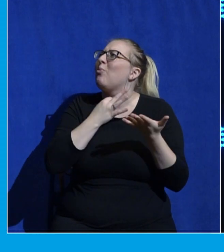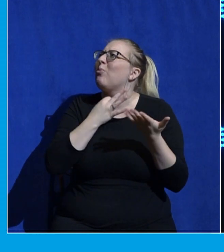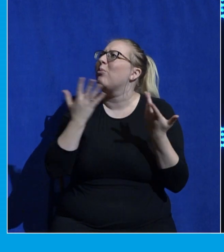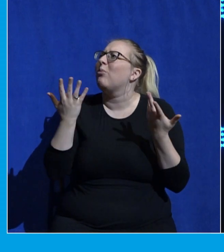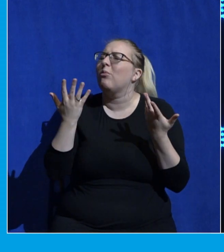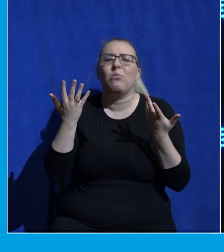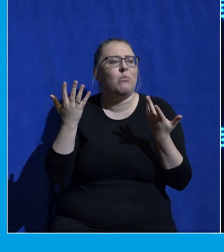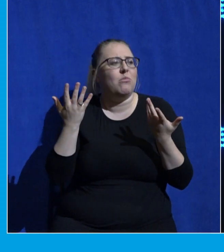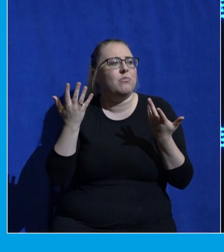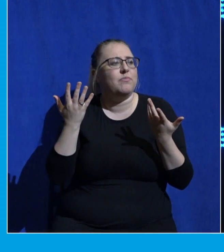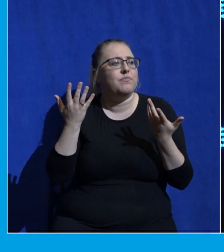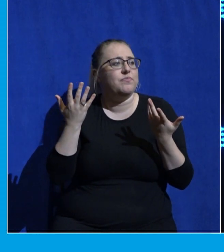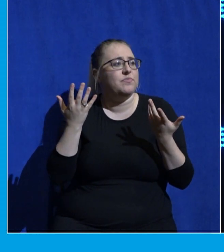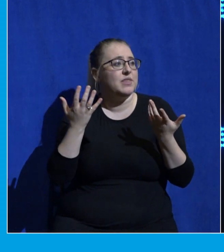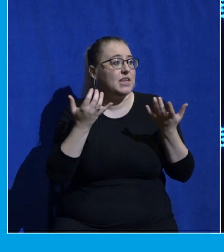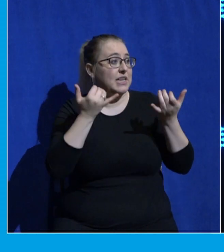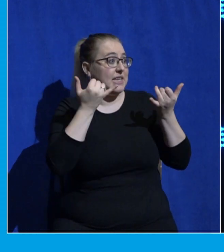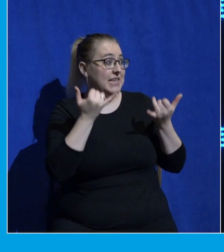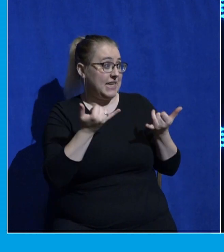Today,